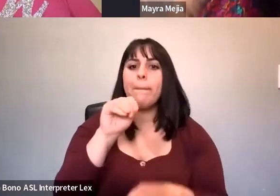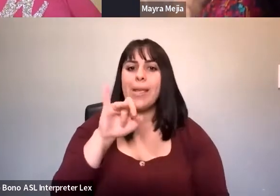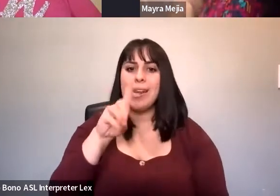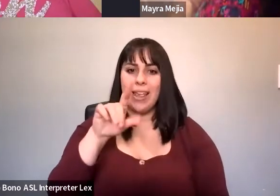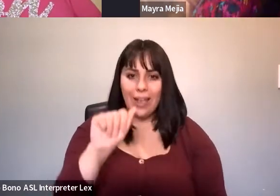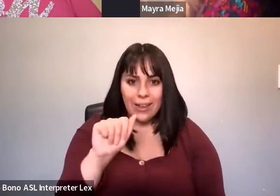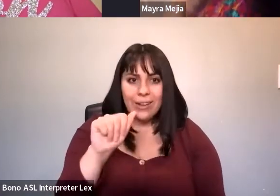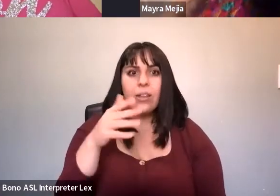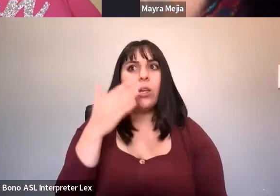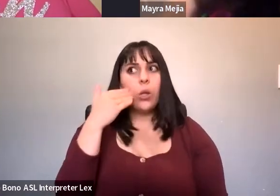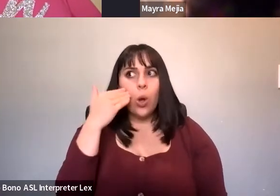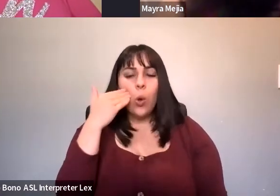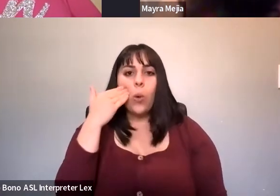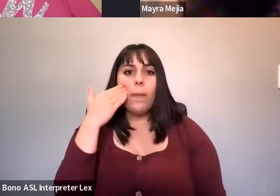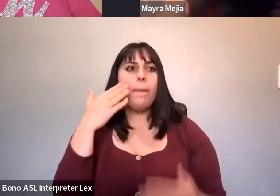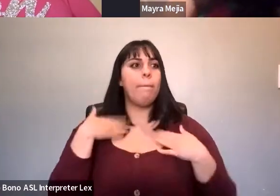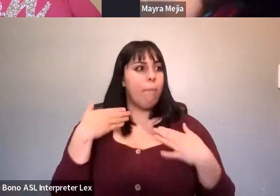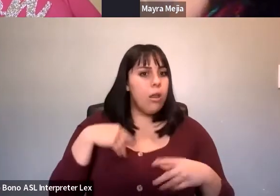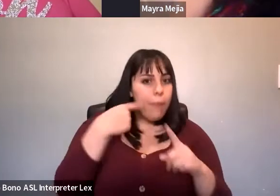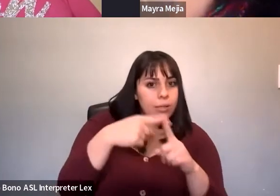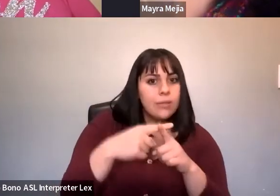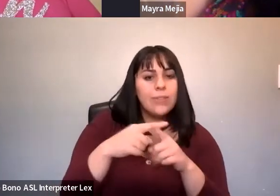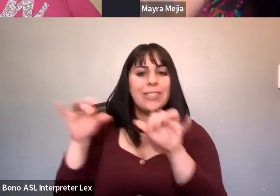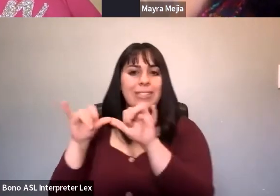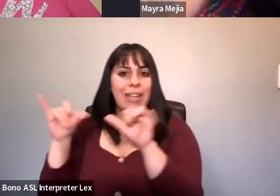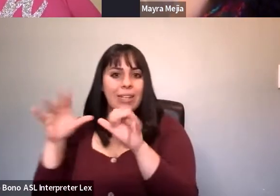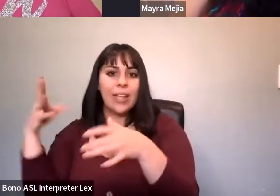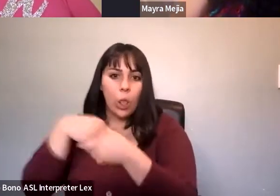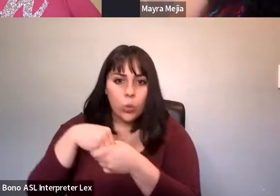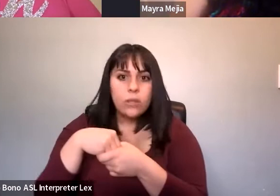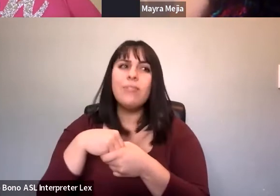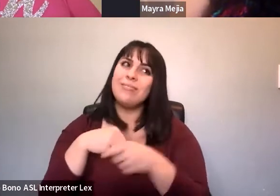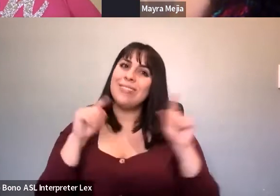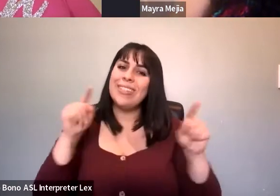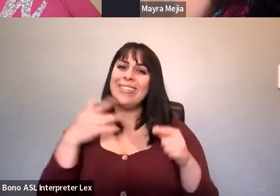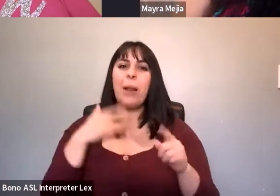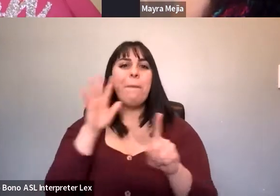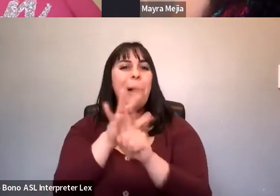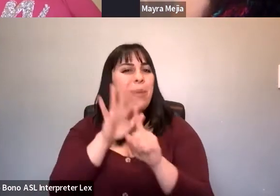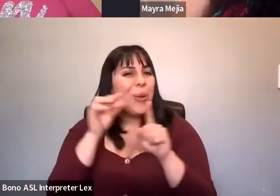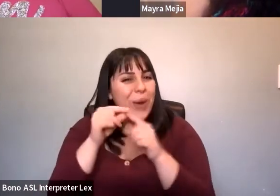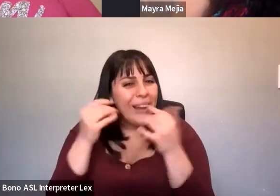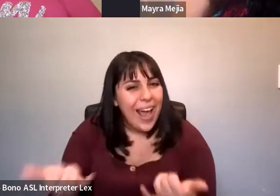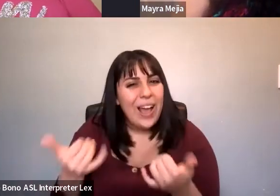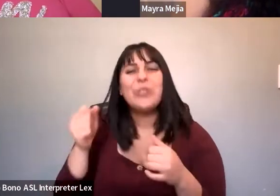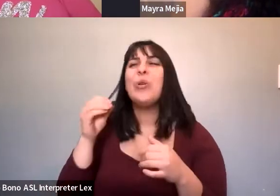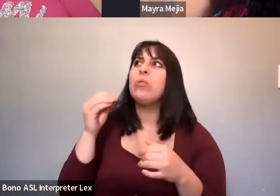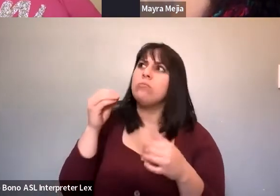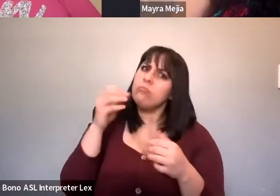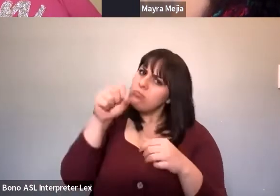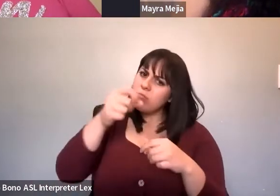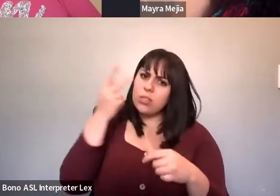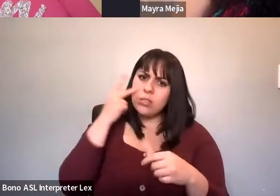positivity and size inclusivity have become buzzwords now. So you do see more fat fashion